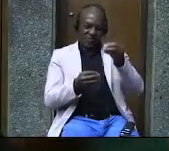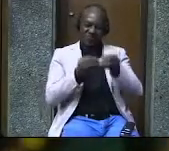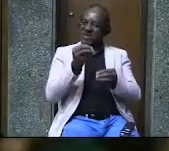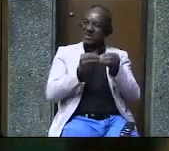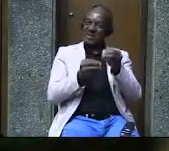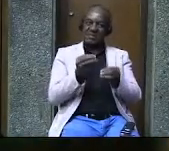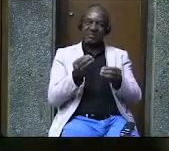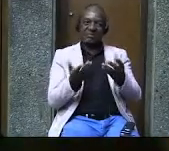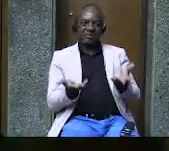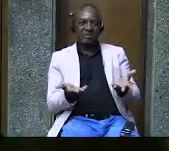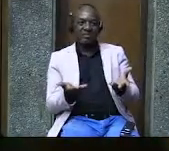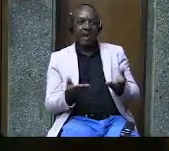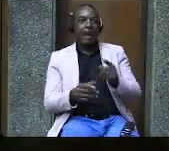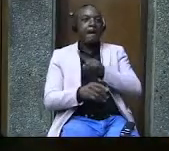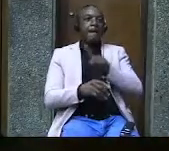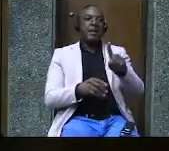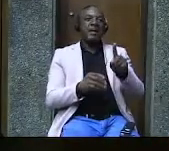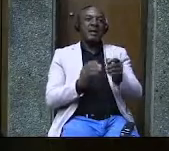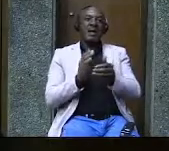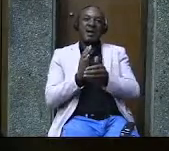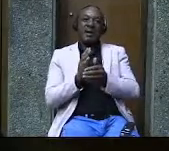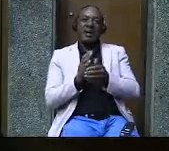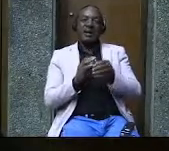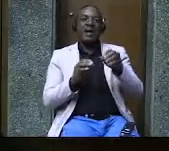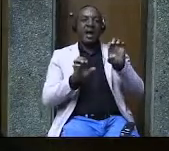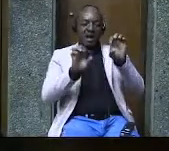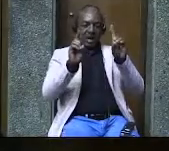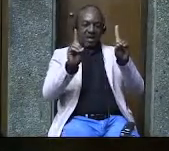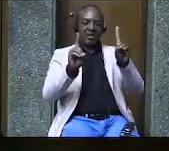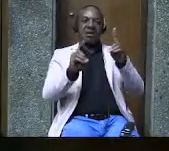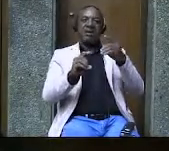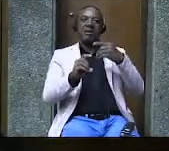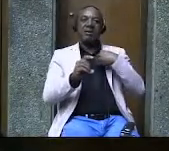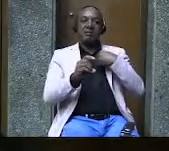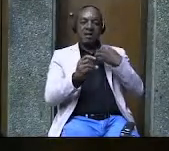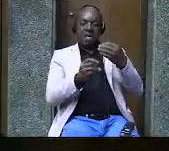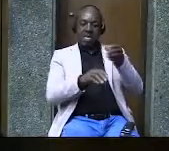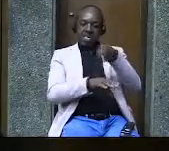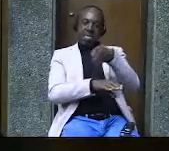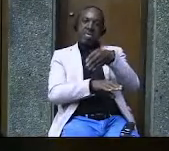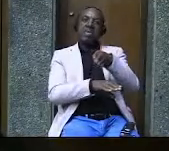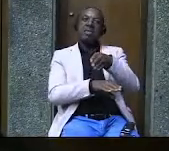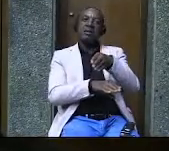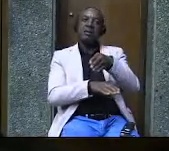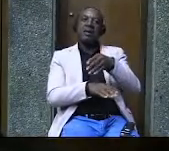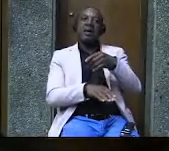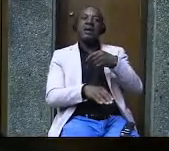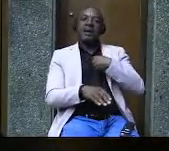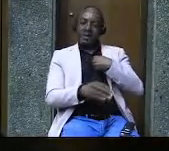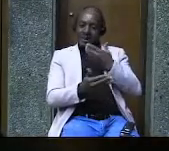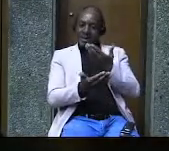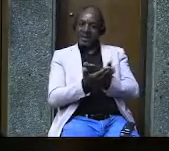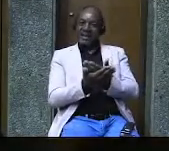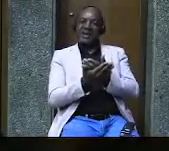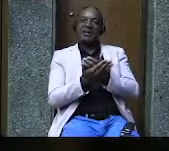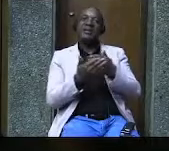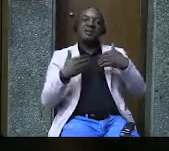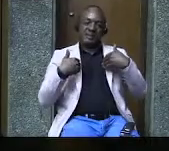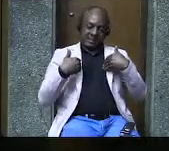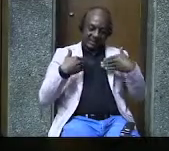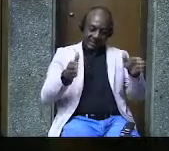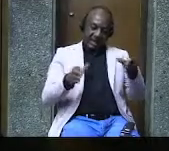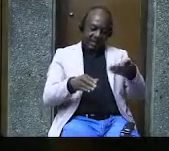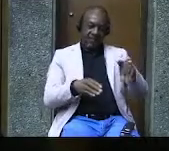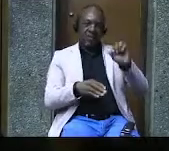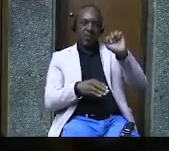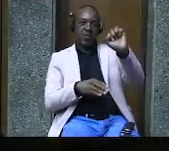but I am not skilled, I'm not educated. I can, as I sit here, start for you